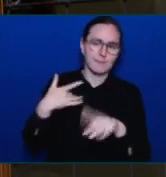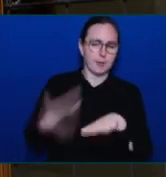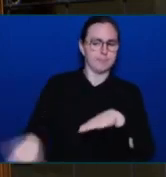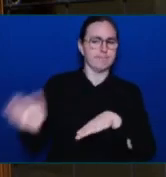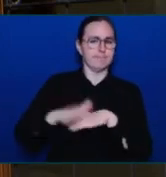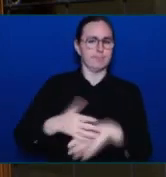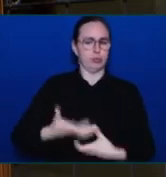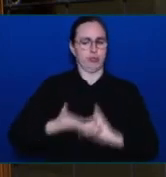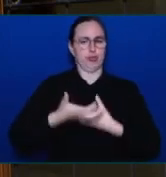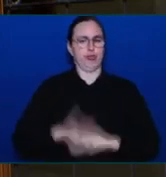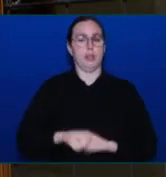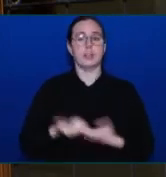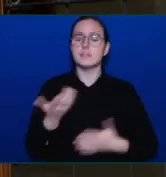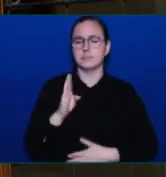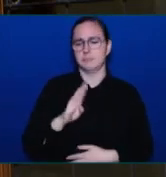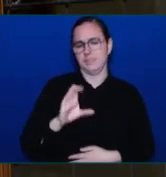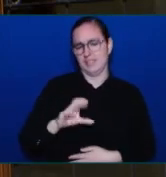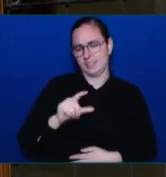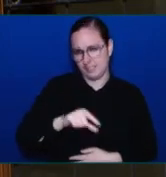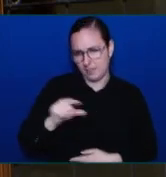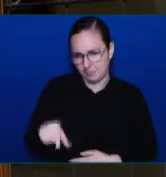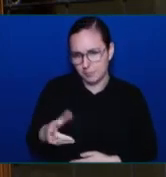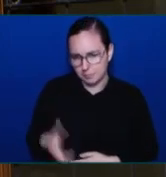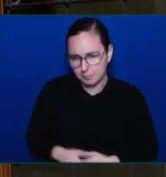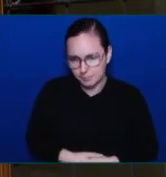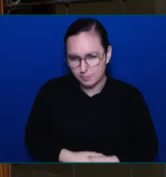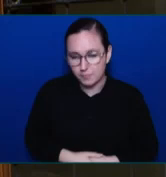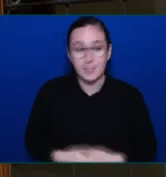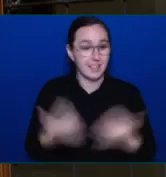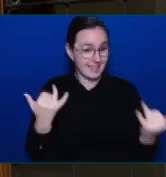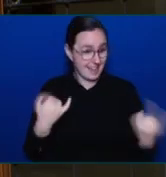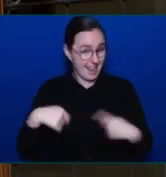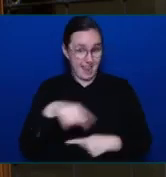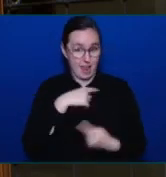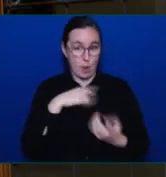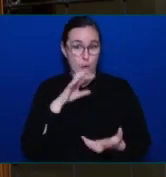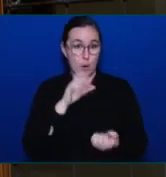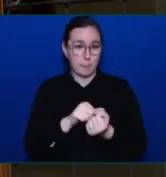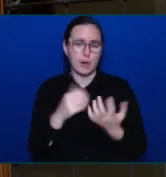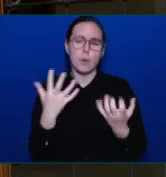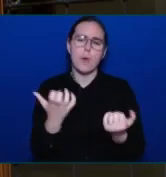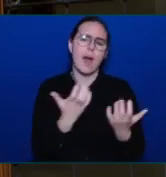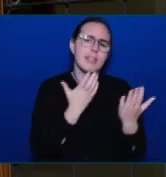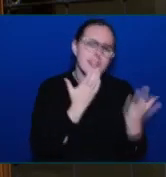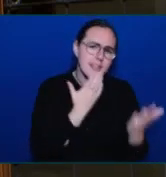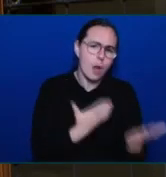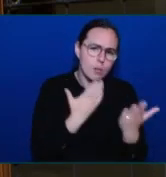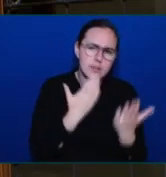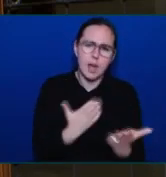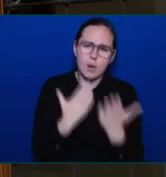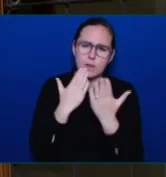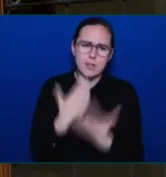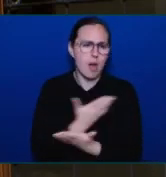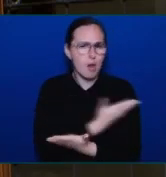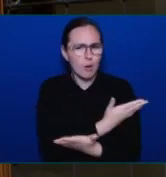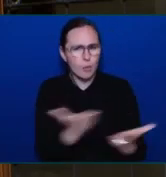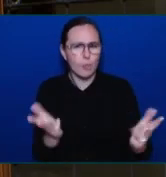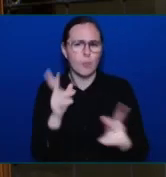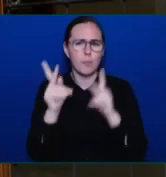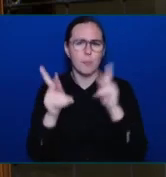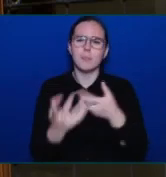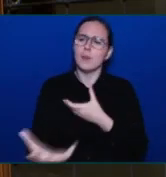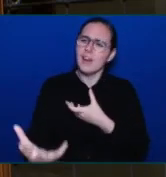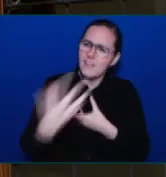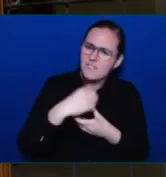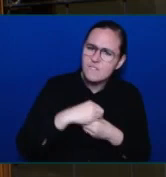committee's sincere appreciation for everyone who took the time to provide us with input. I would also like to thank all committee members for their commitment